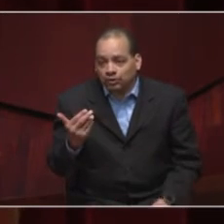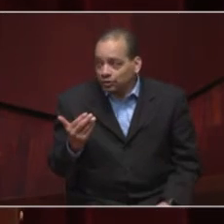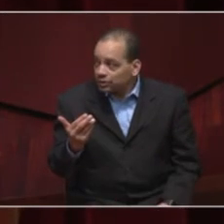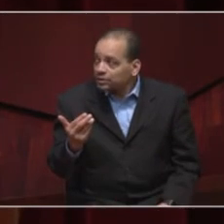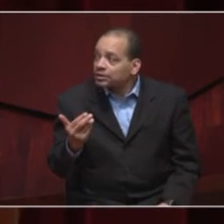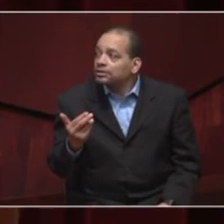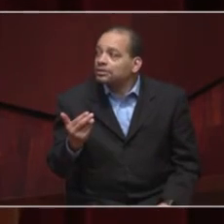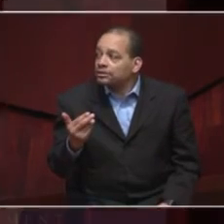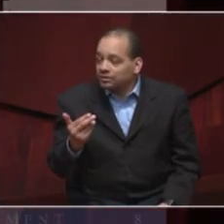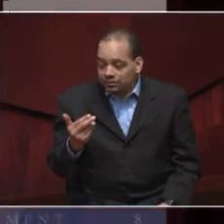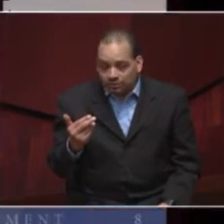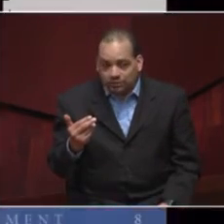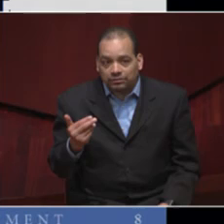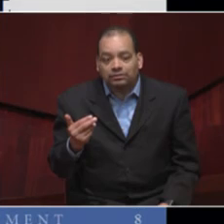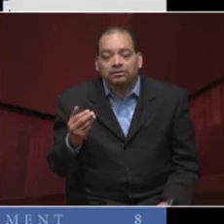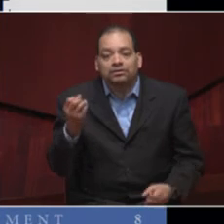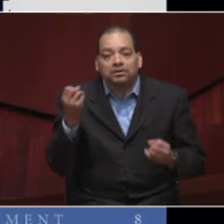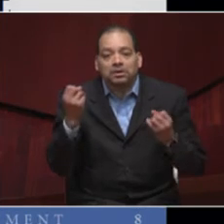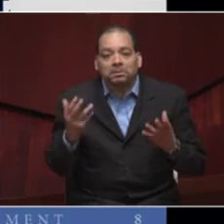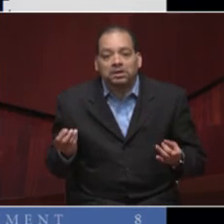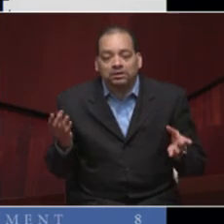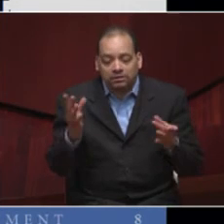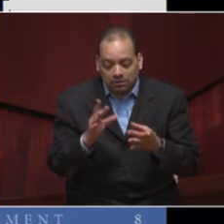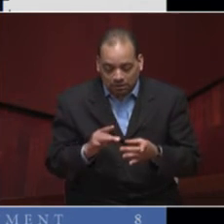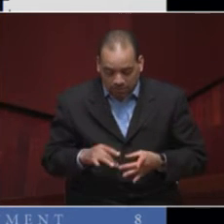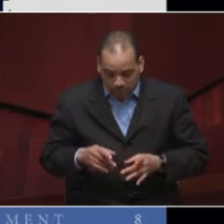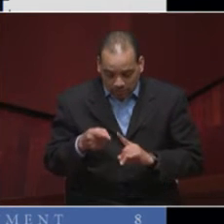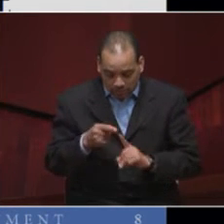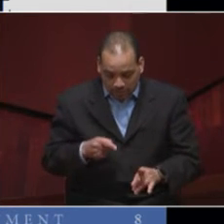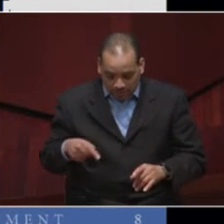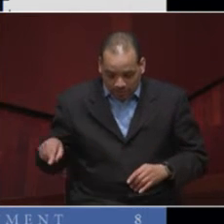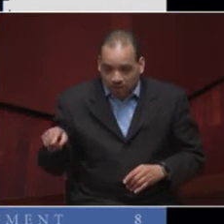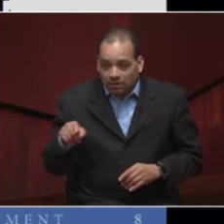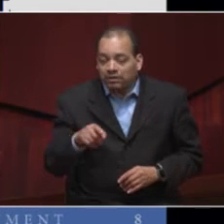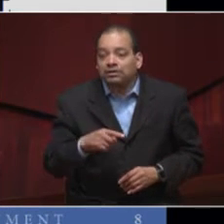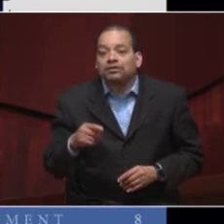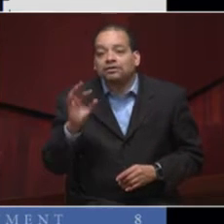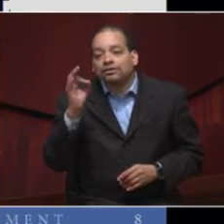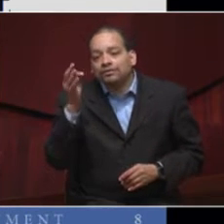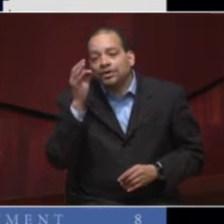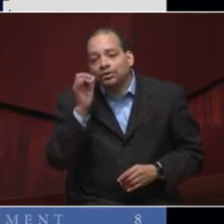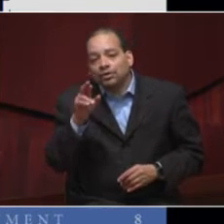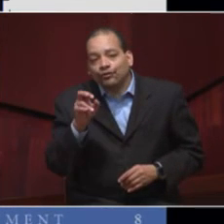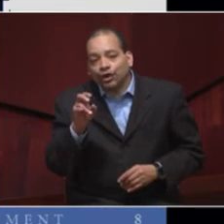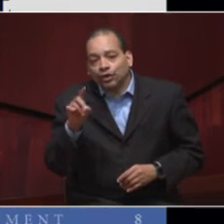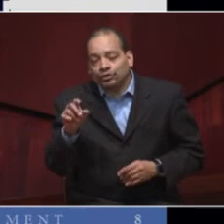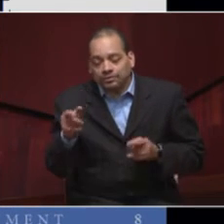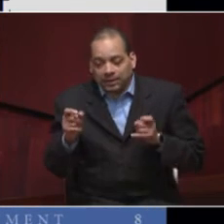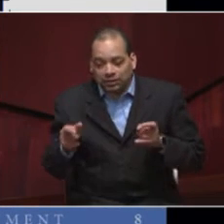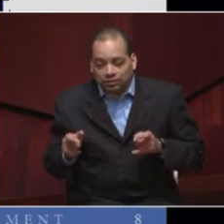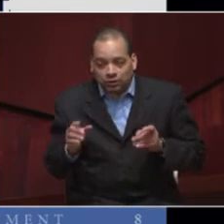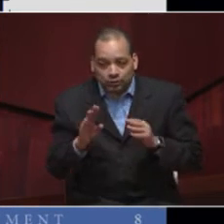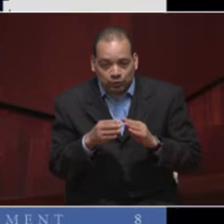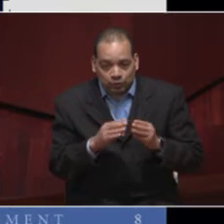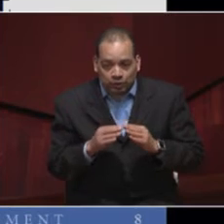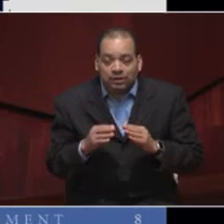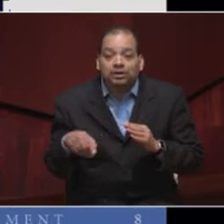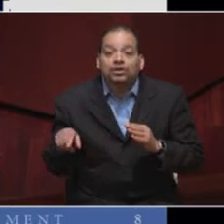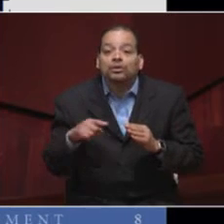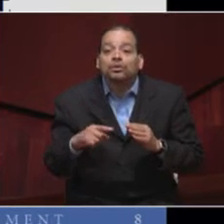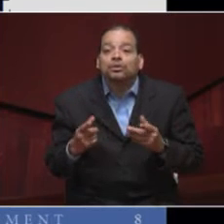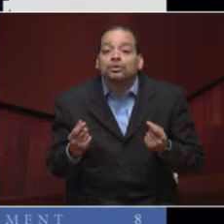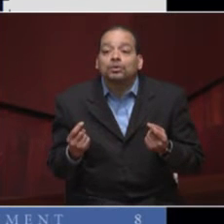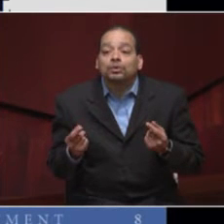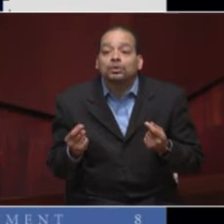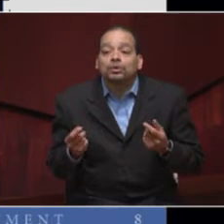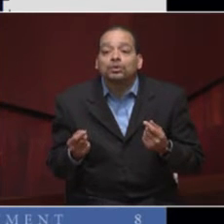And they received numerous comments from us, the federal government, the federal records management community. We provided back